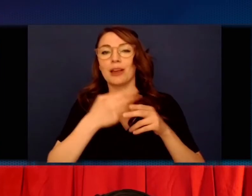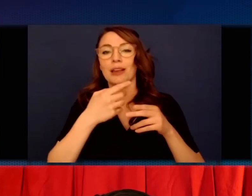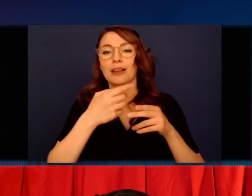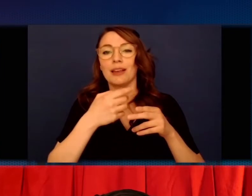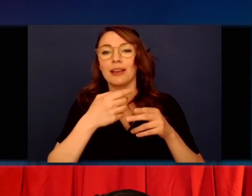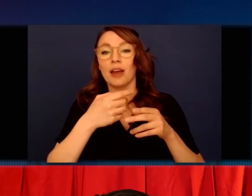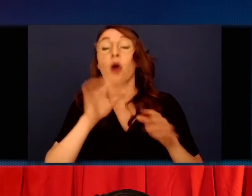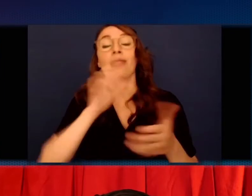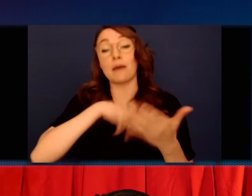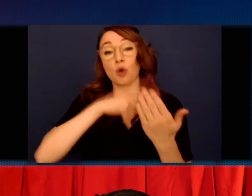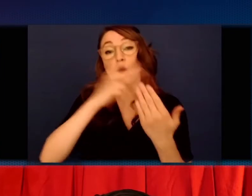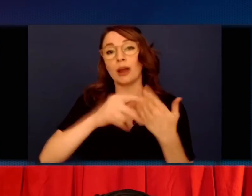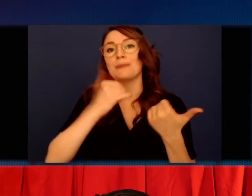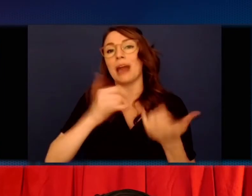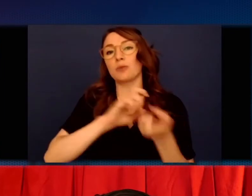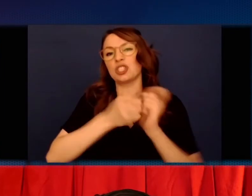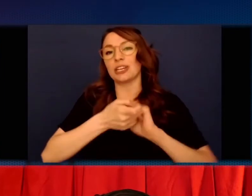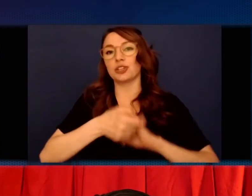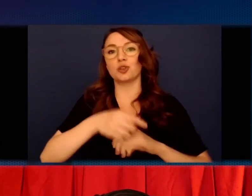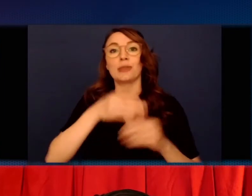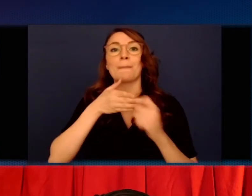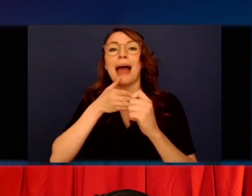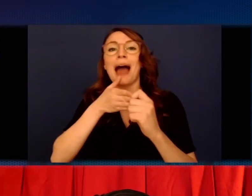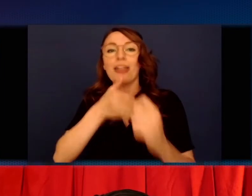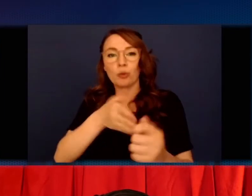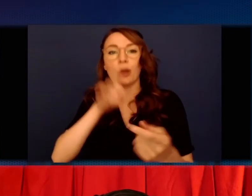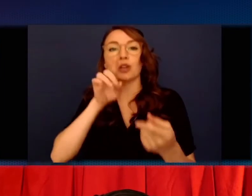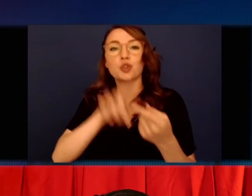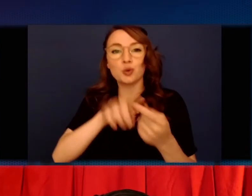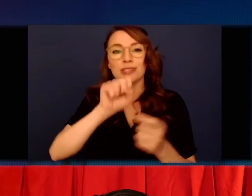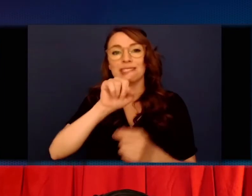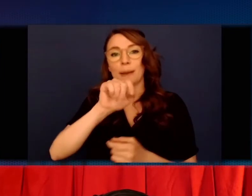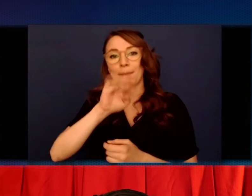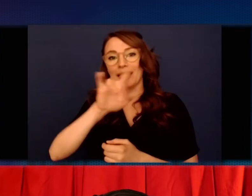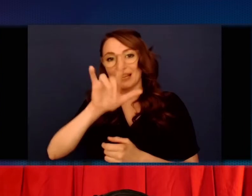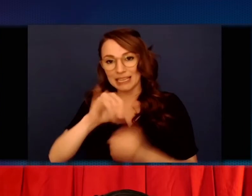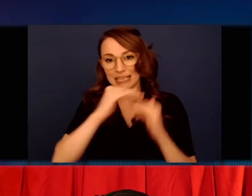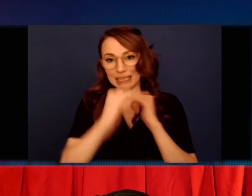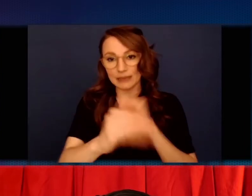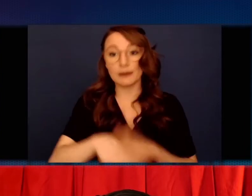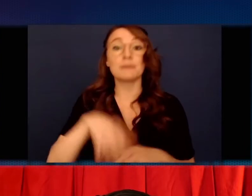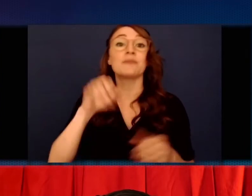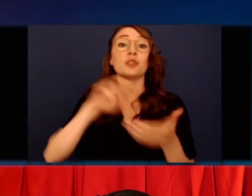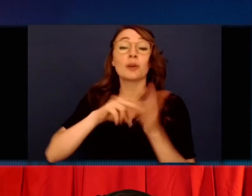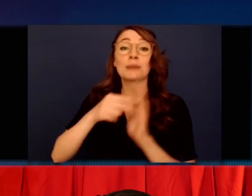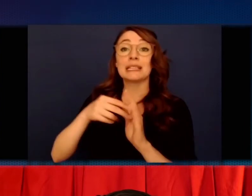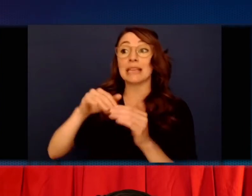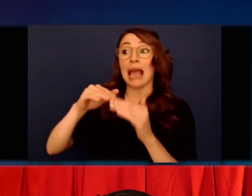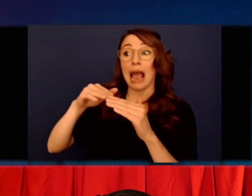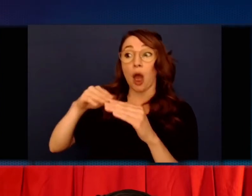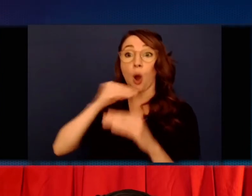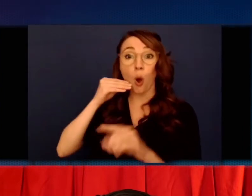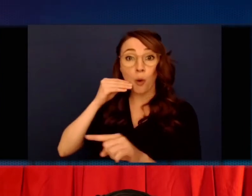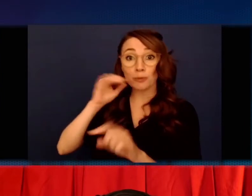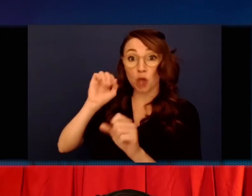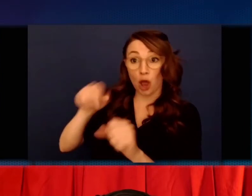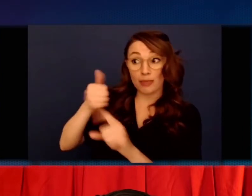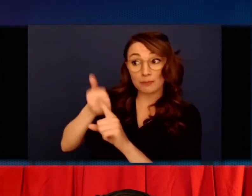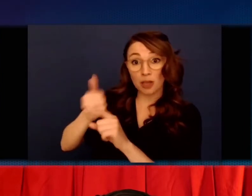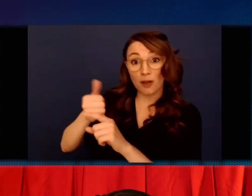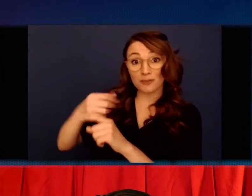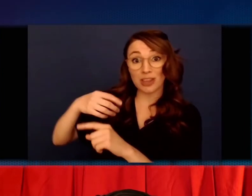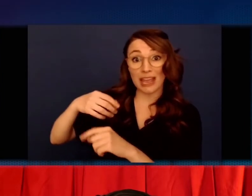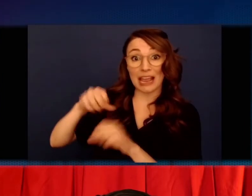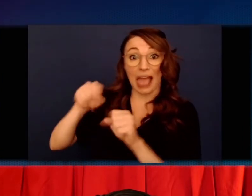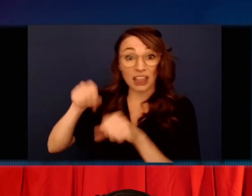stability. So this is a program designed to help Alice households. In order to be eligible for the programs, you need to make